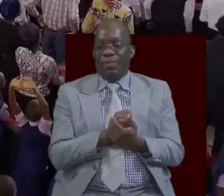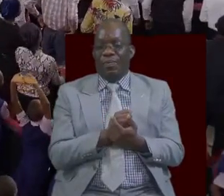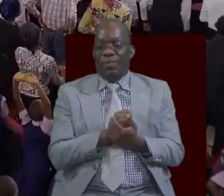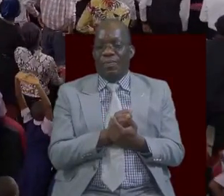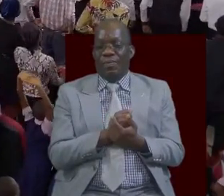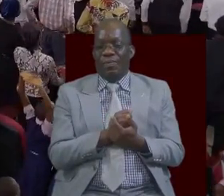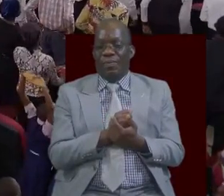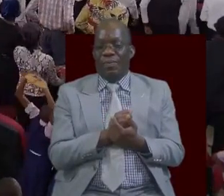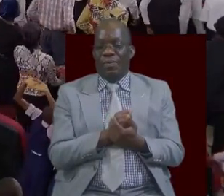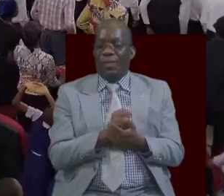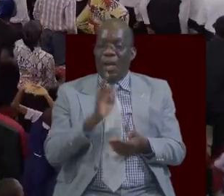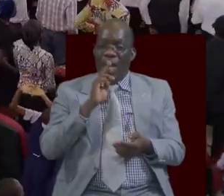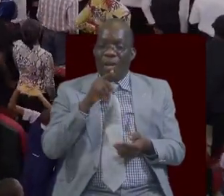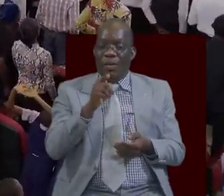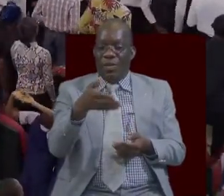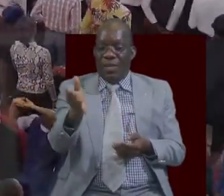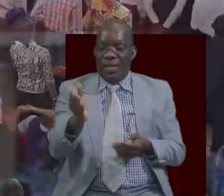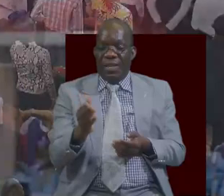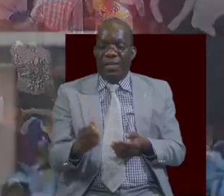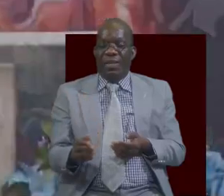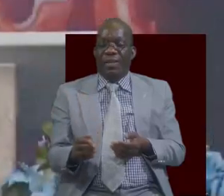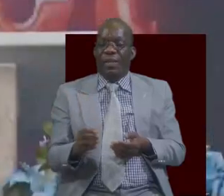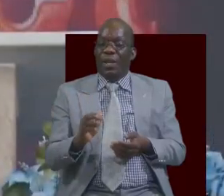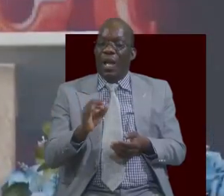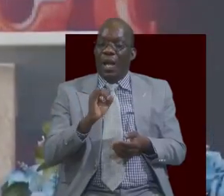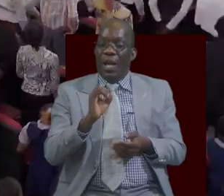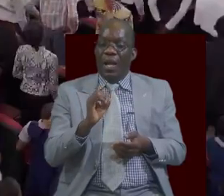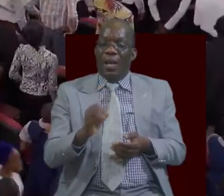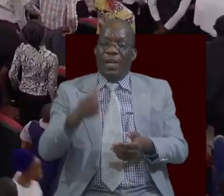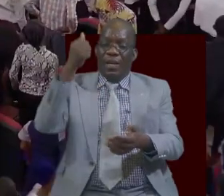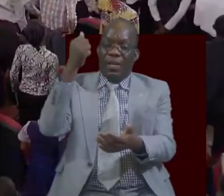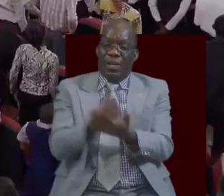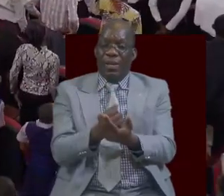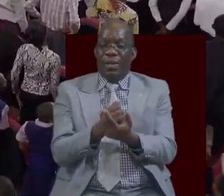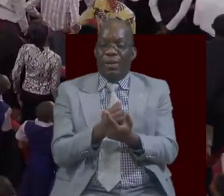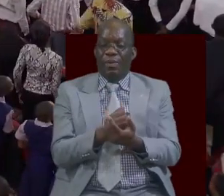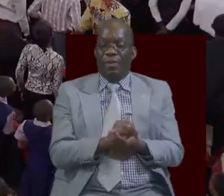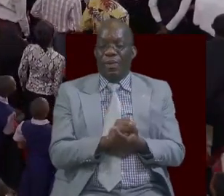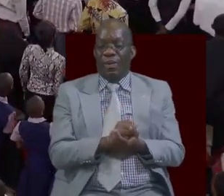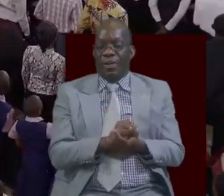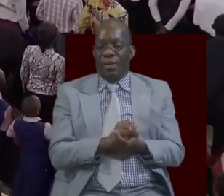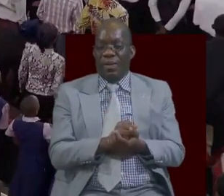Are you there? I said amen.